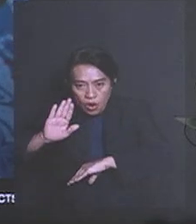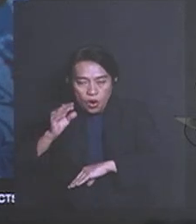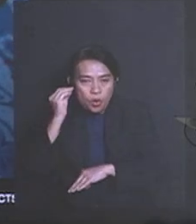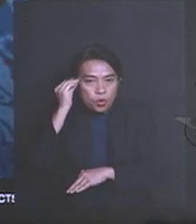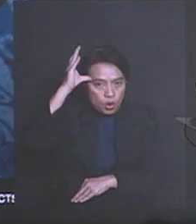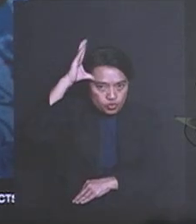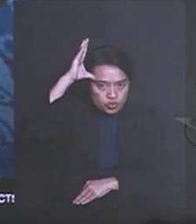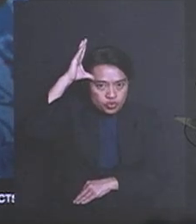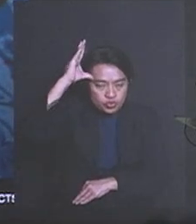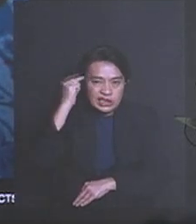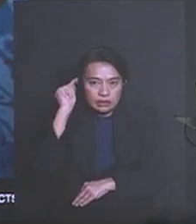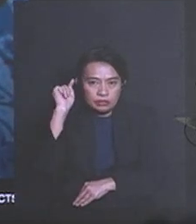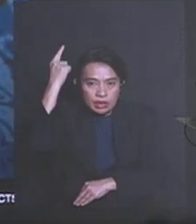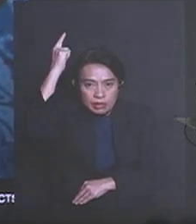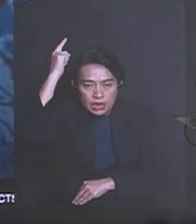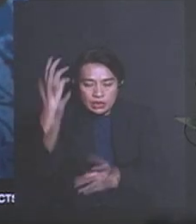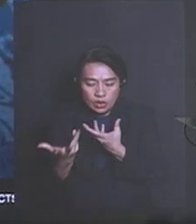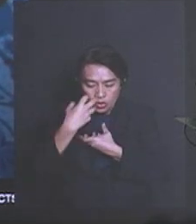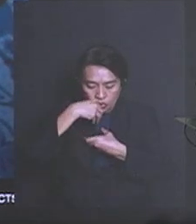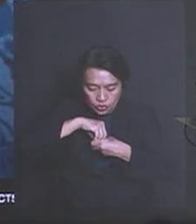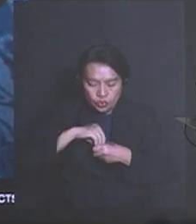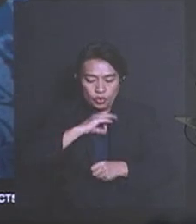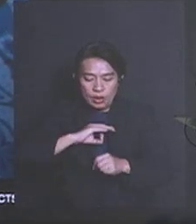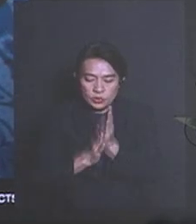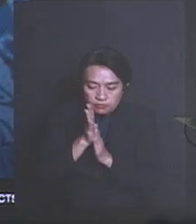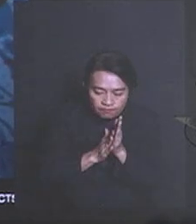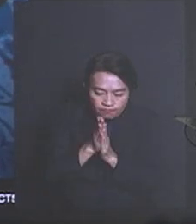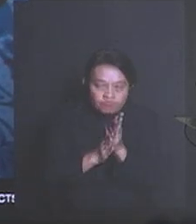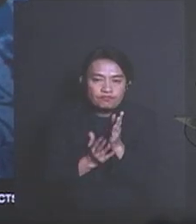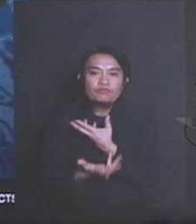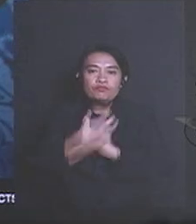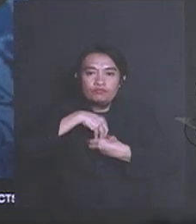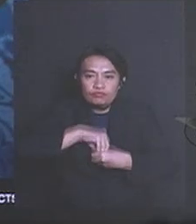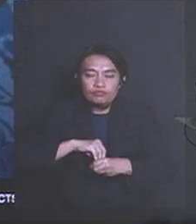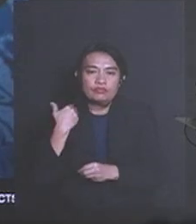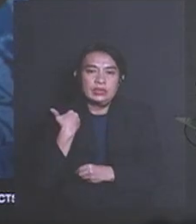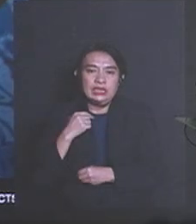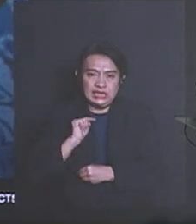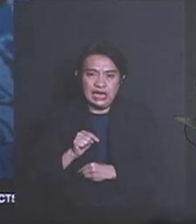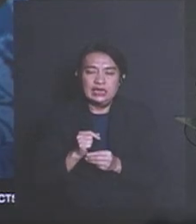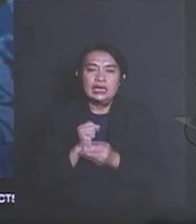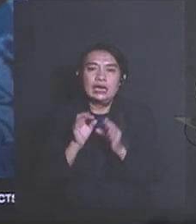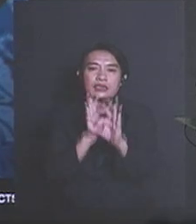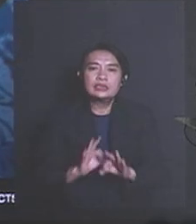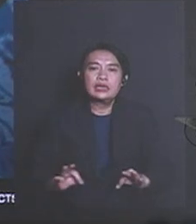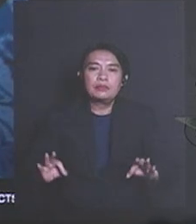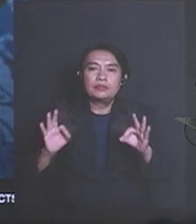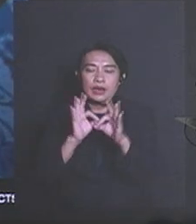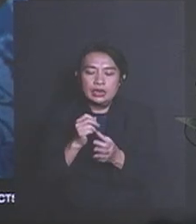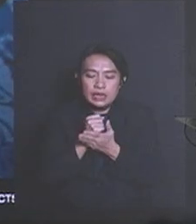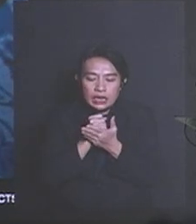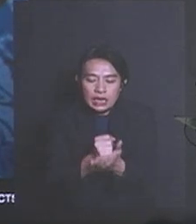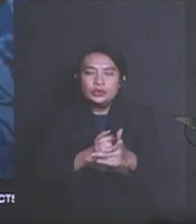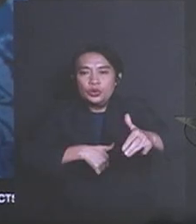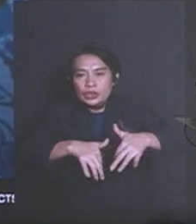our passion and intention, we are a crucial part in helping them understand the